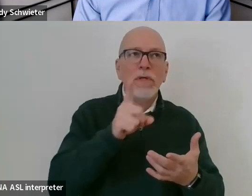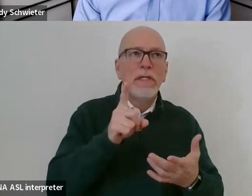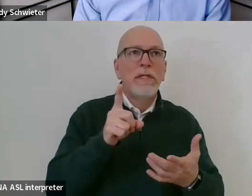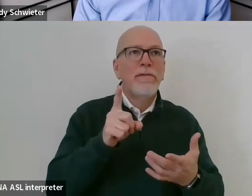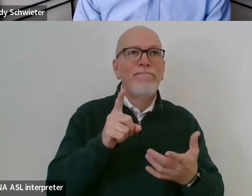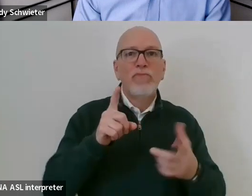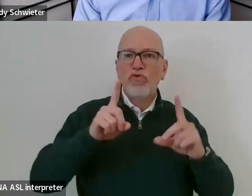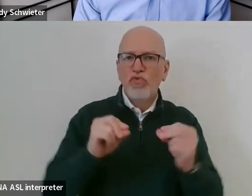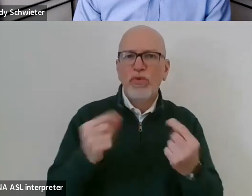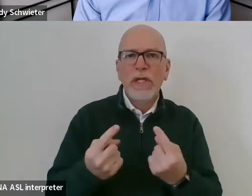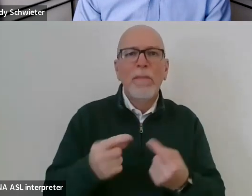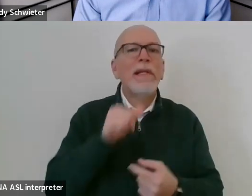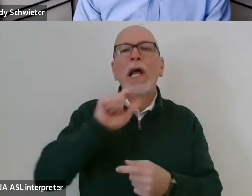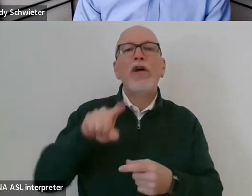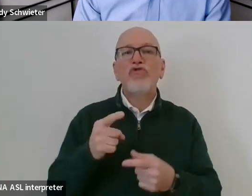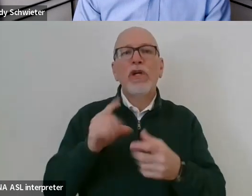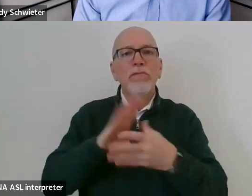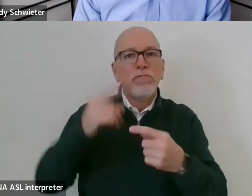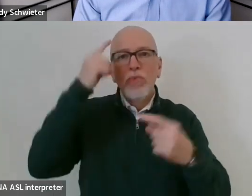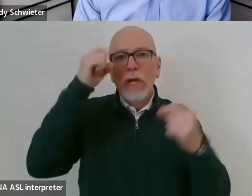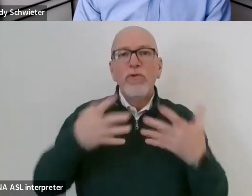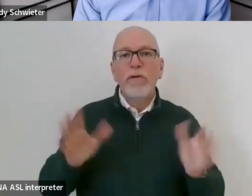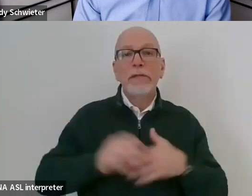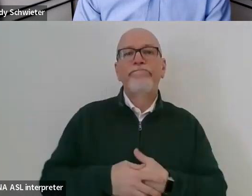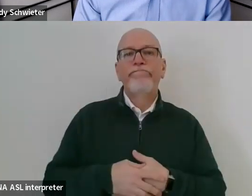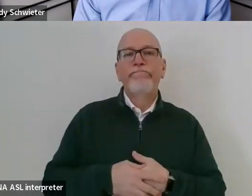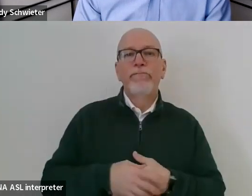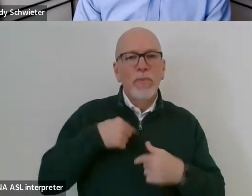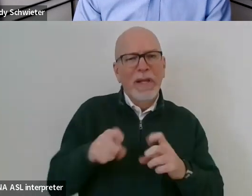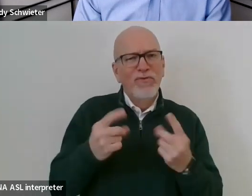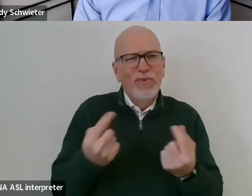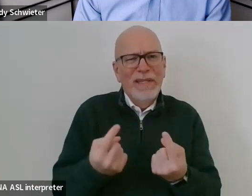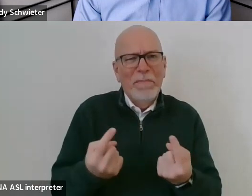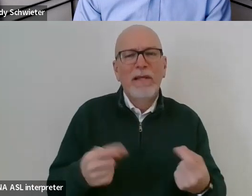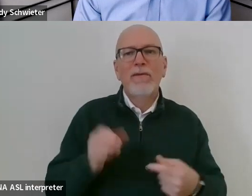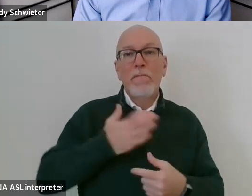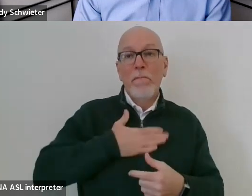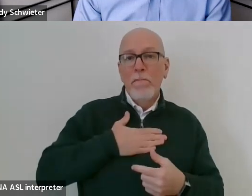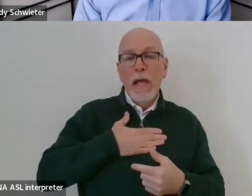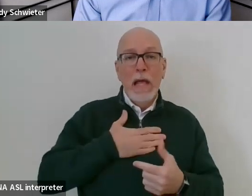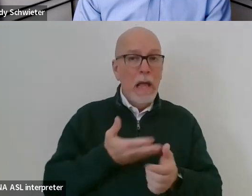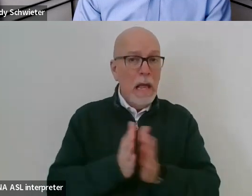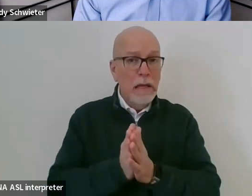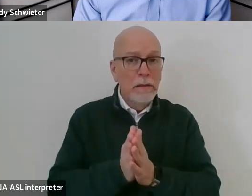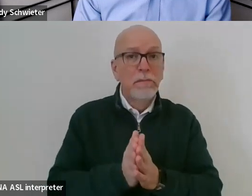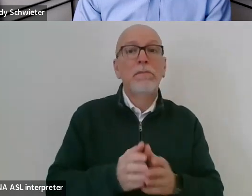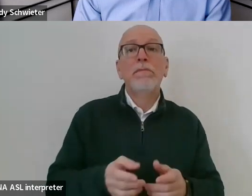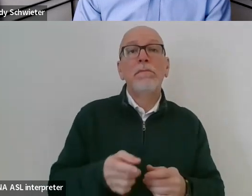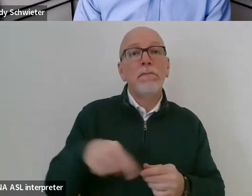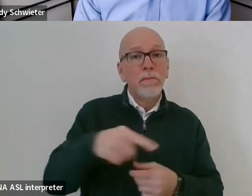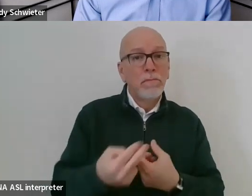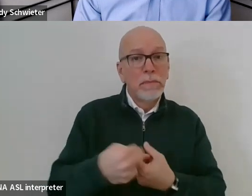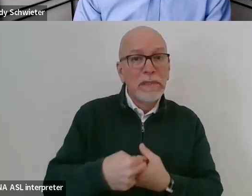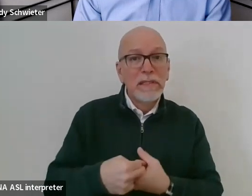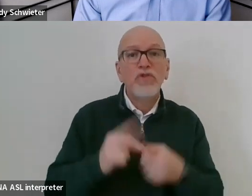do something, not just share and brainstorm, but actually do something. So my plea is that people participate to